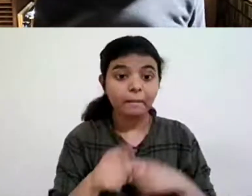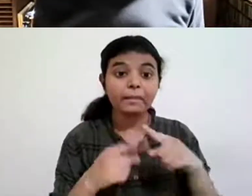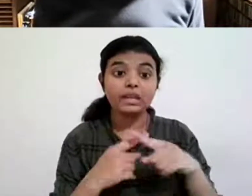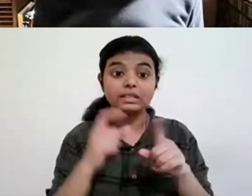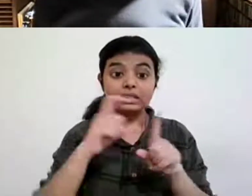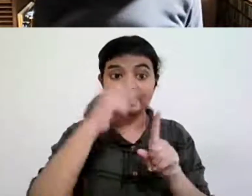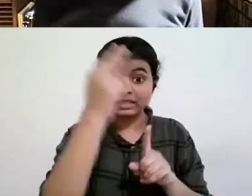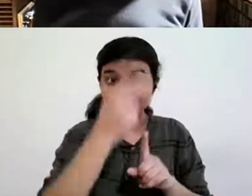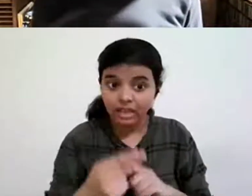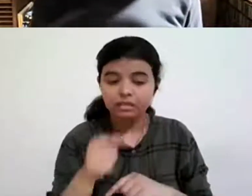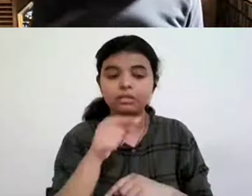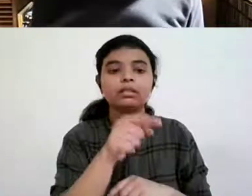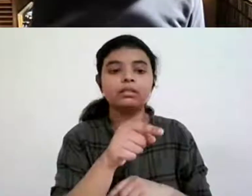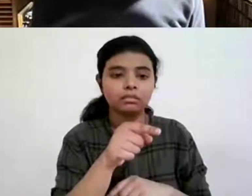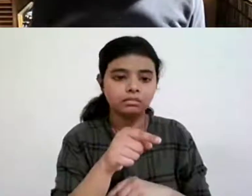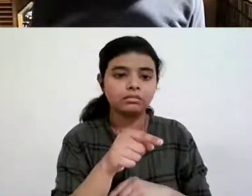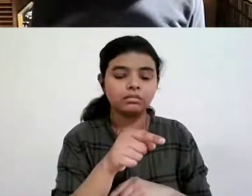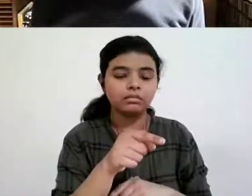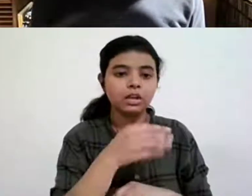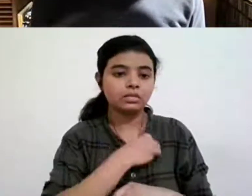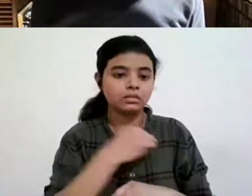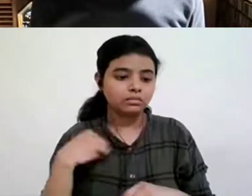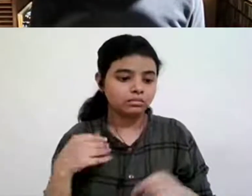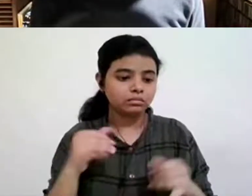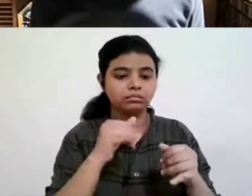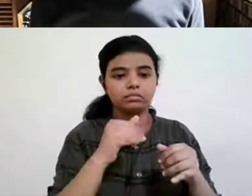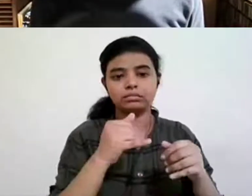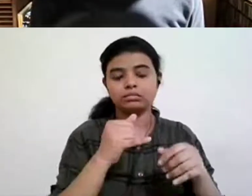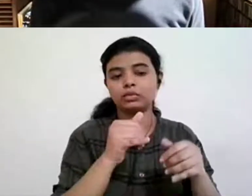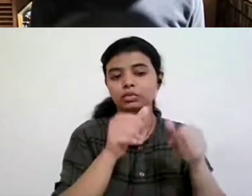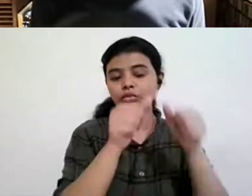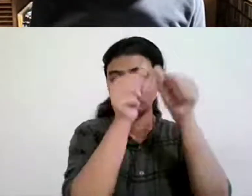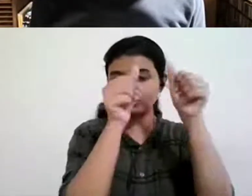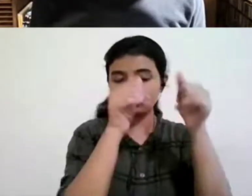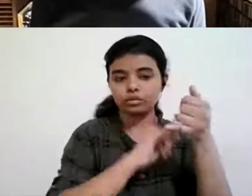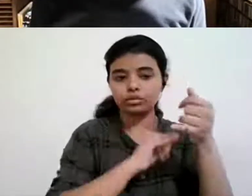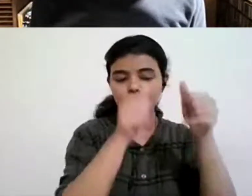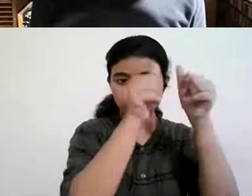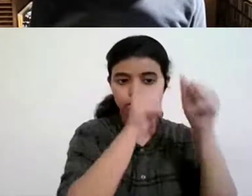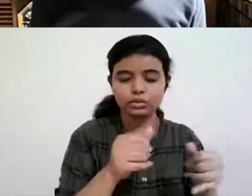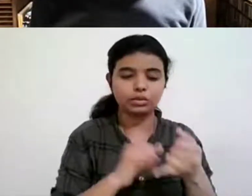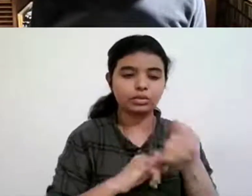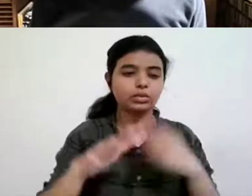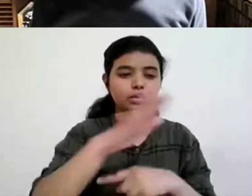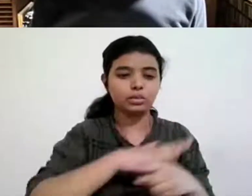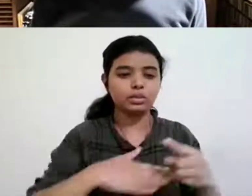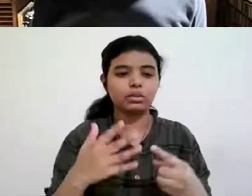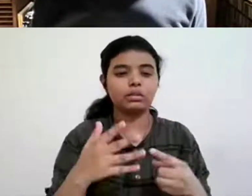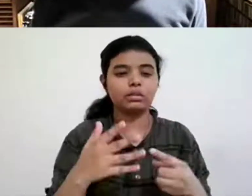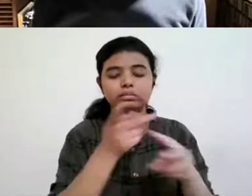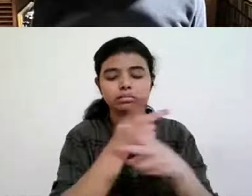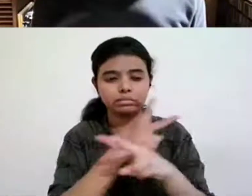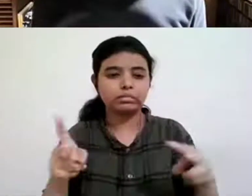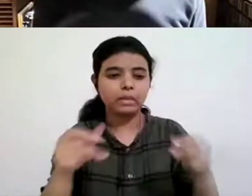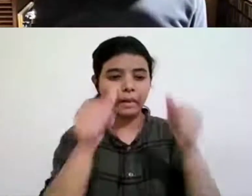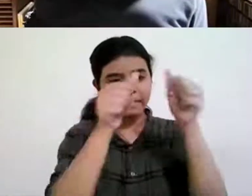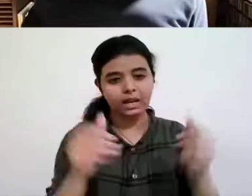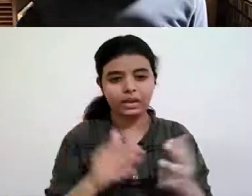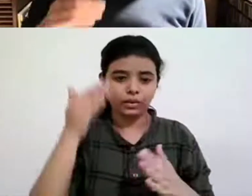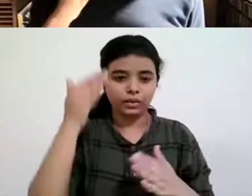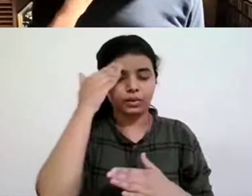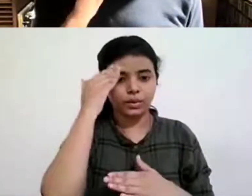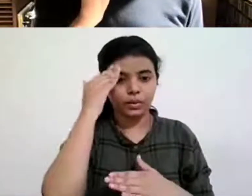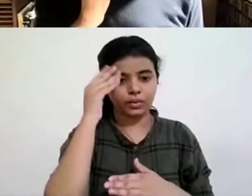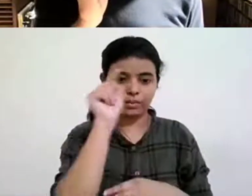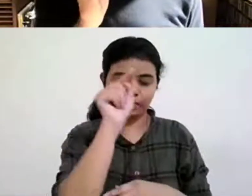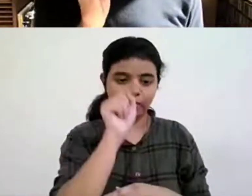disability, the medical, social, and systems models of disability, which we are familiar with, all take